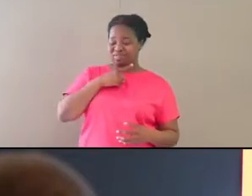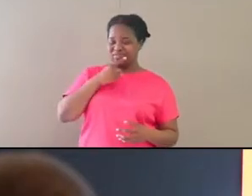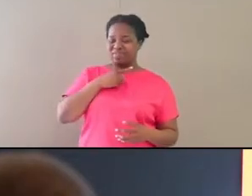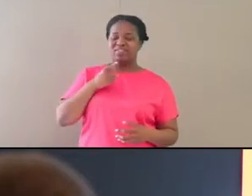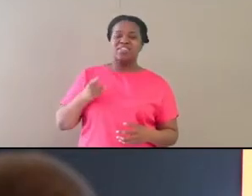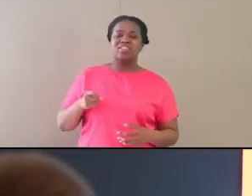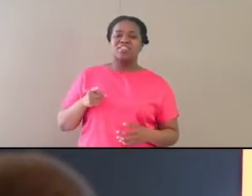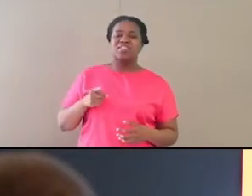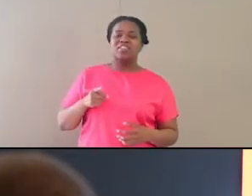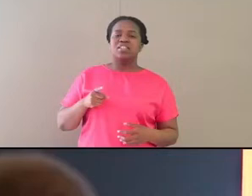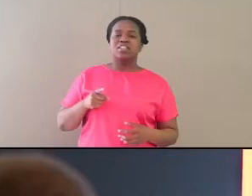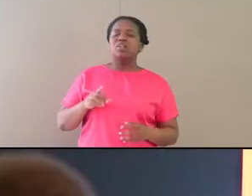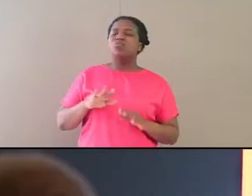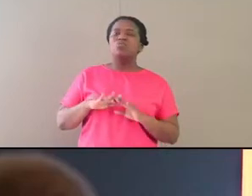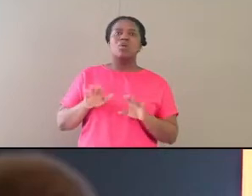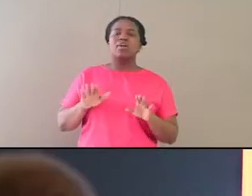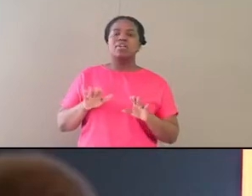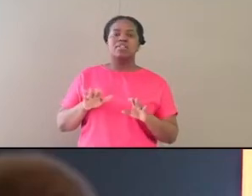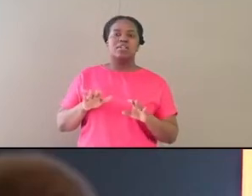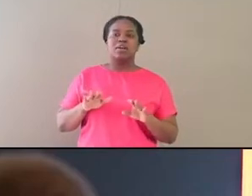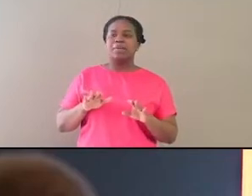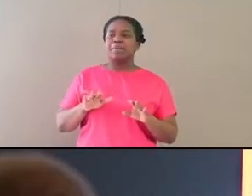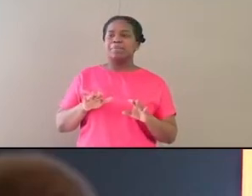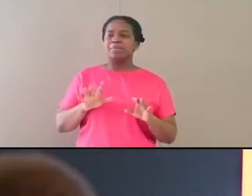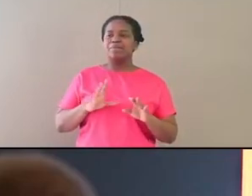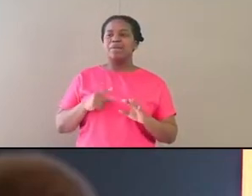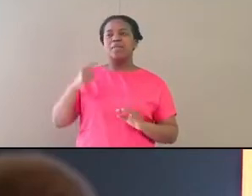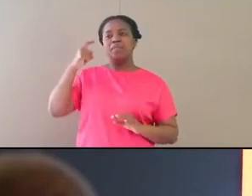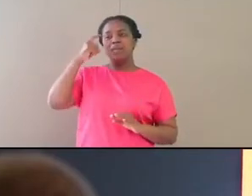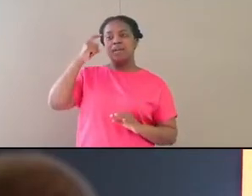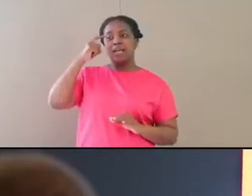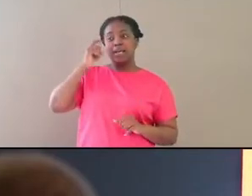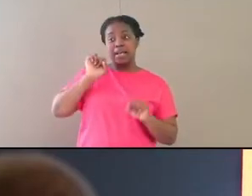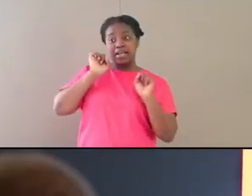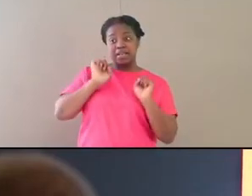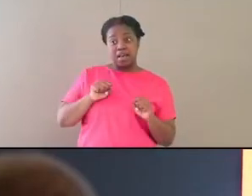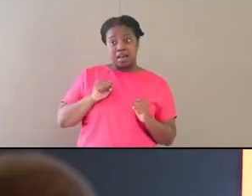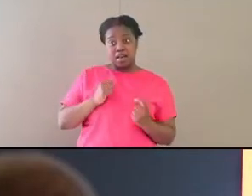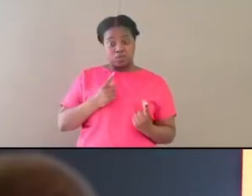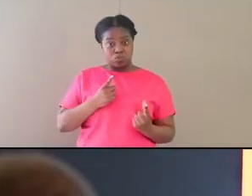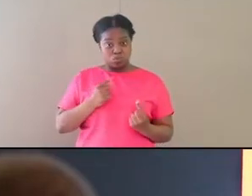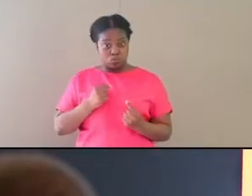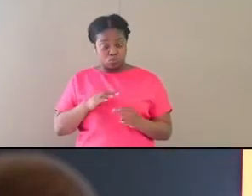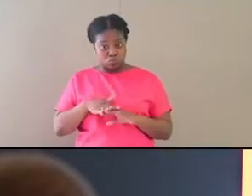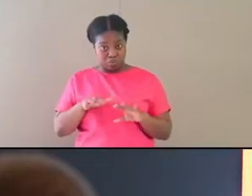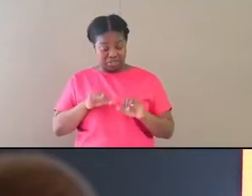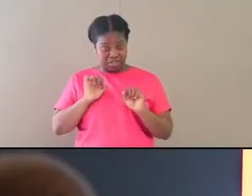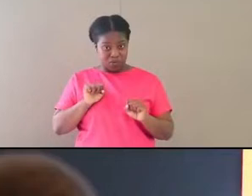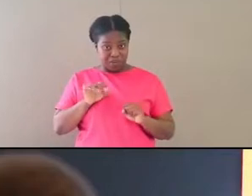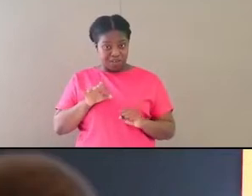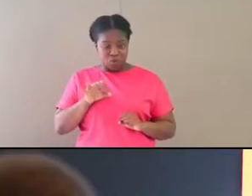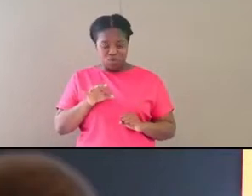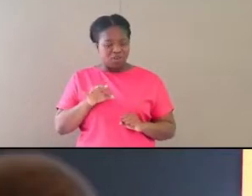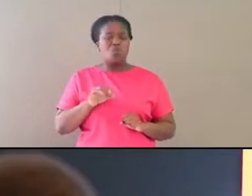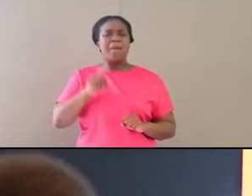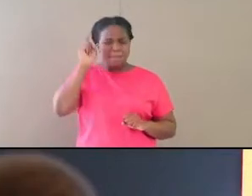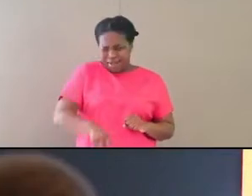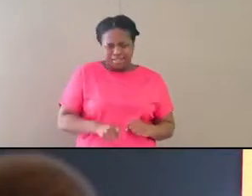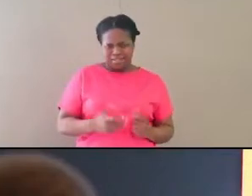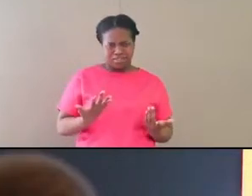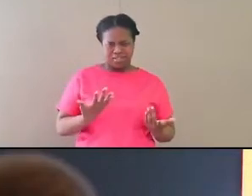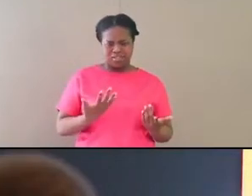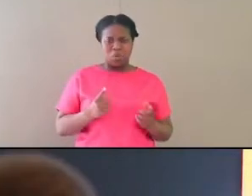that it's not a matter of thinking about whether can we afford to, can